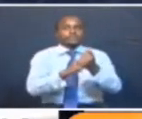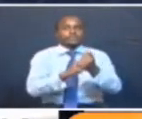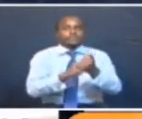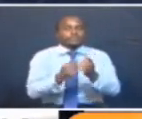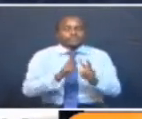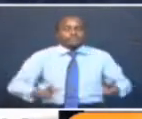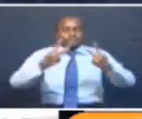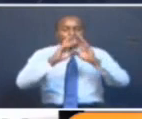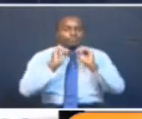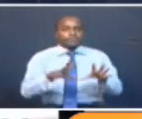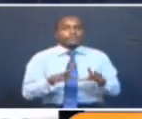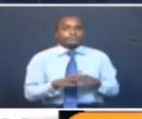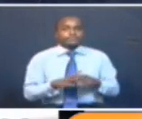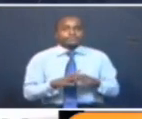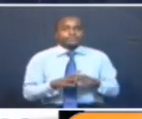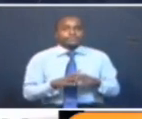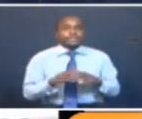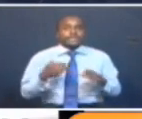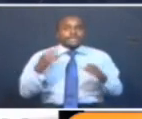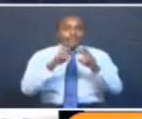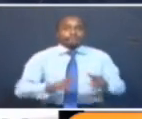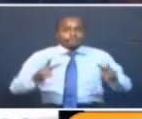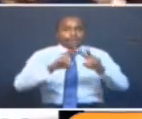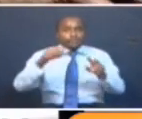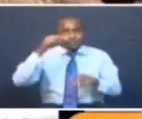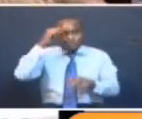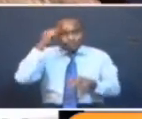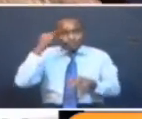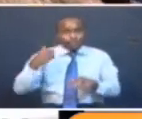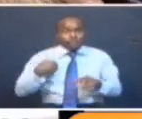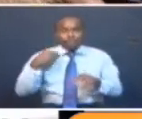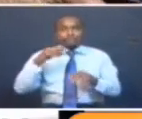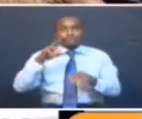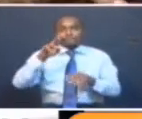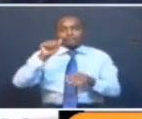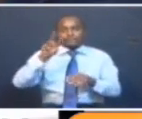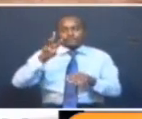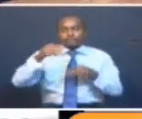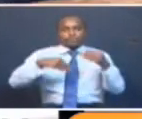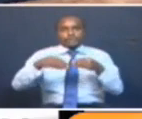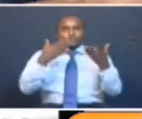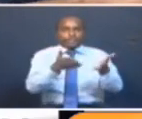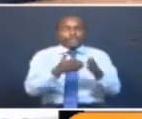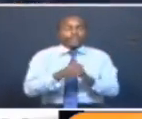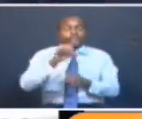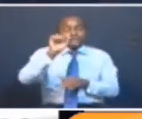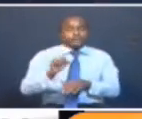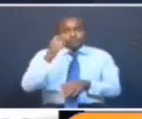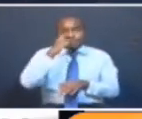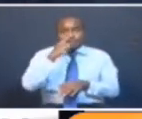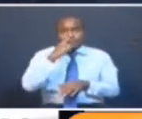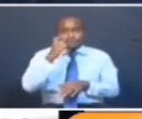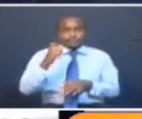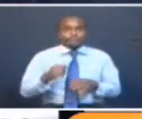value. It has a value because there is a raw material there in Southern Sudan, and there is